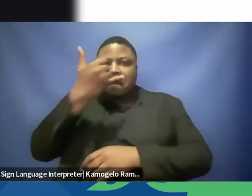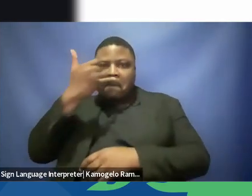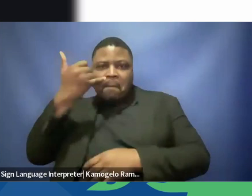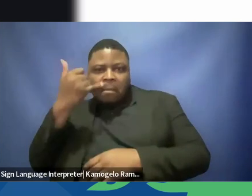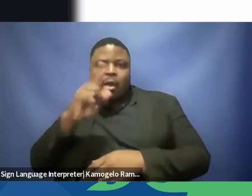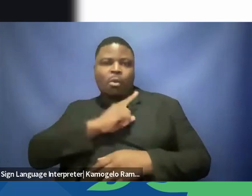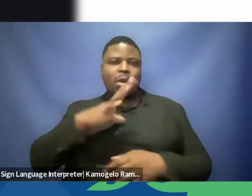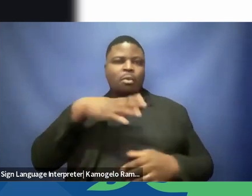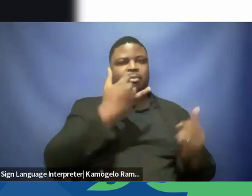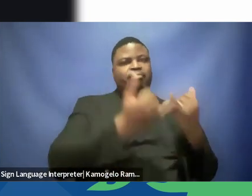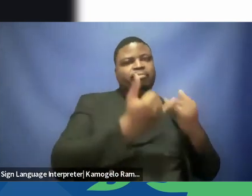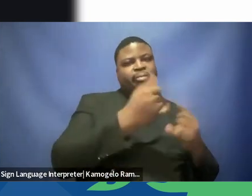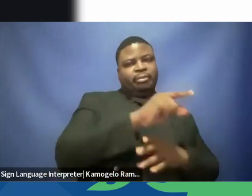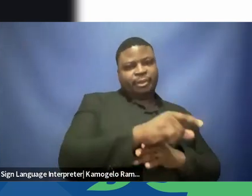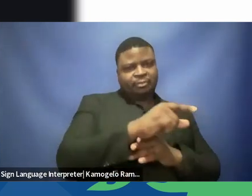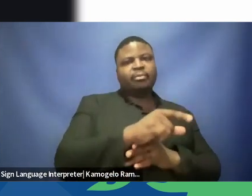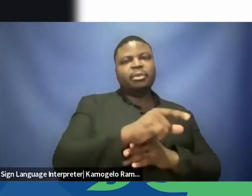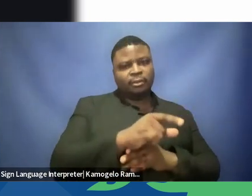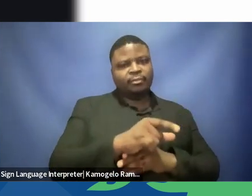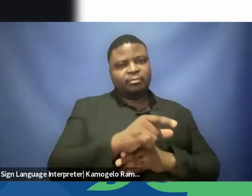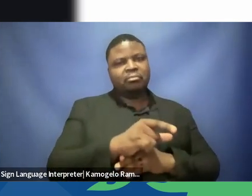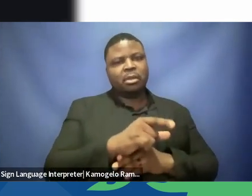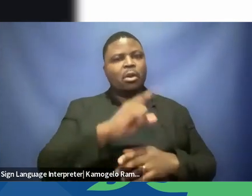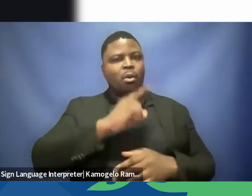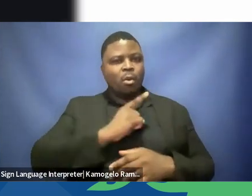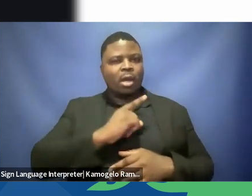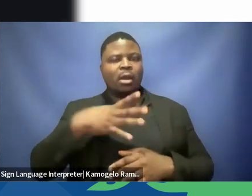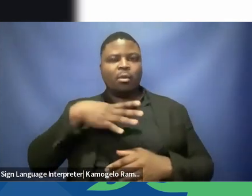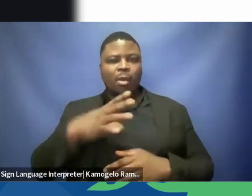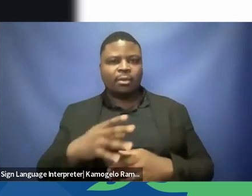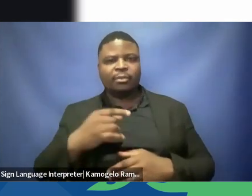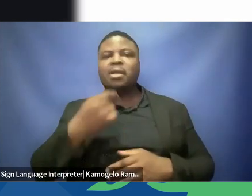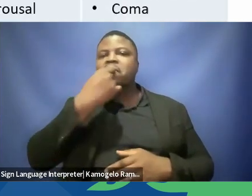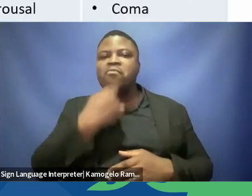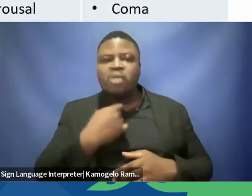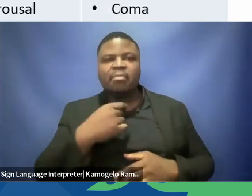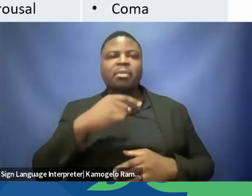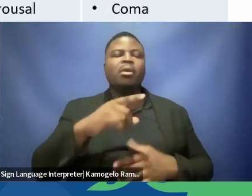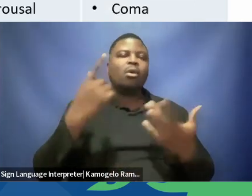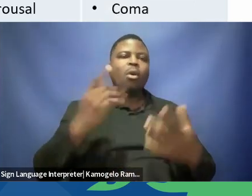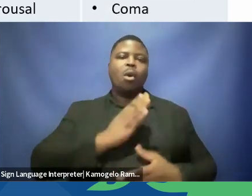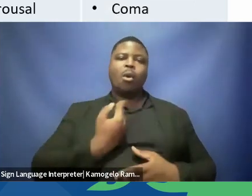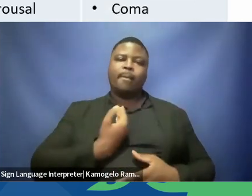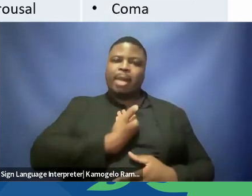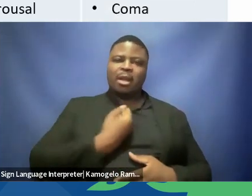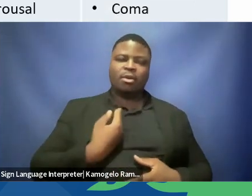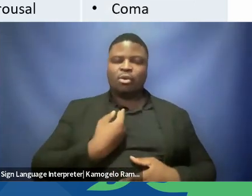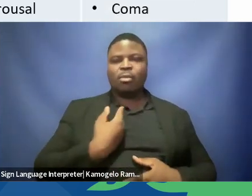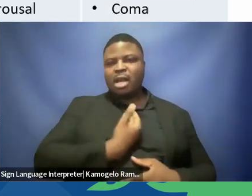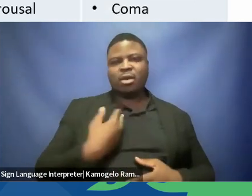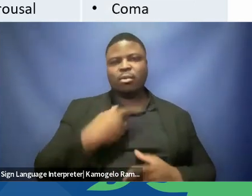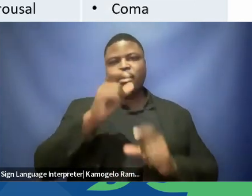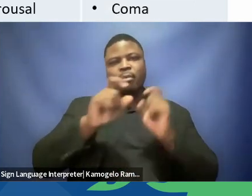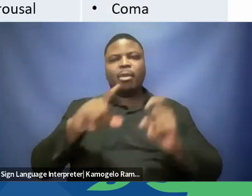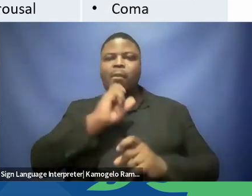amongst GB MSM. When we talk about the intentional use of specific psychoactive substance, it is slightly different